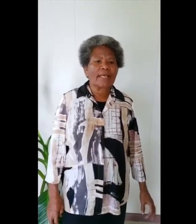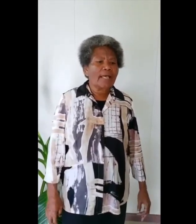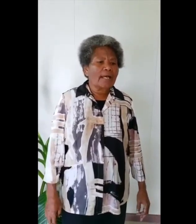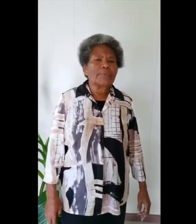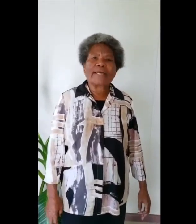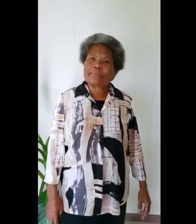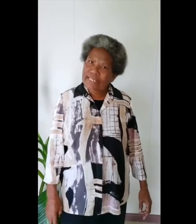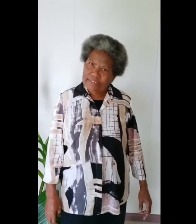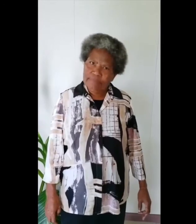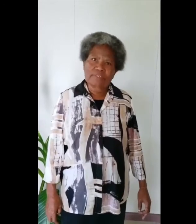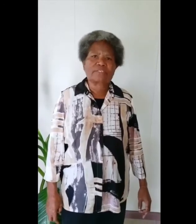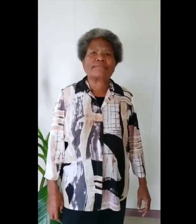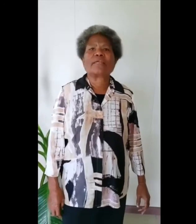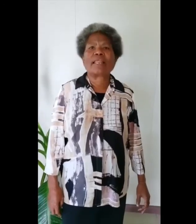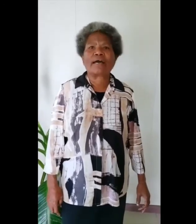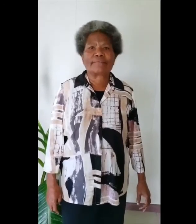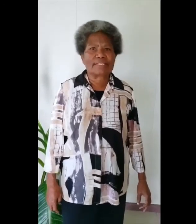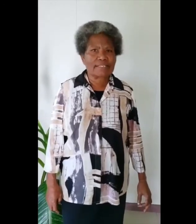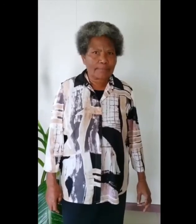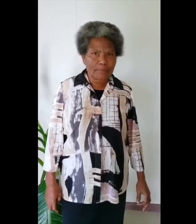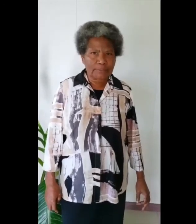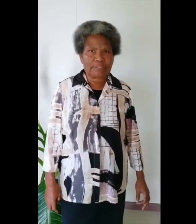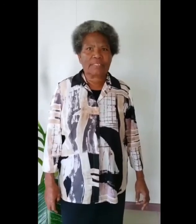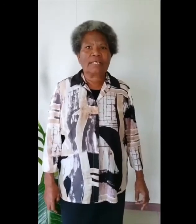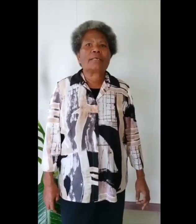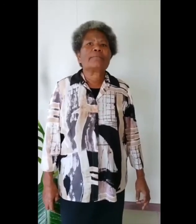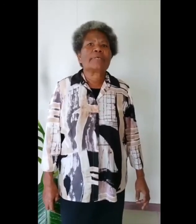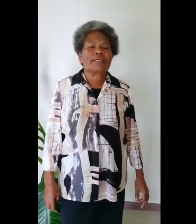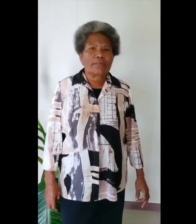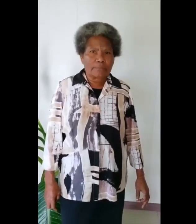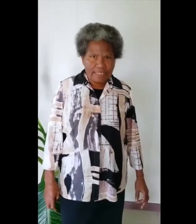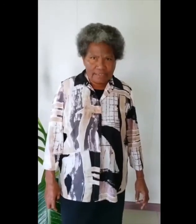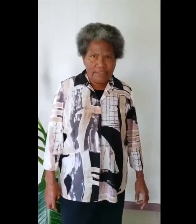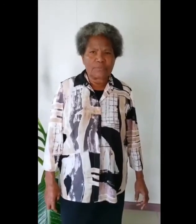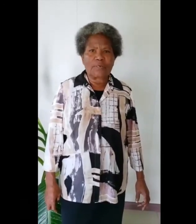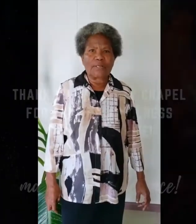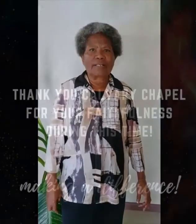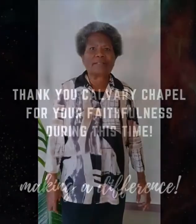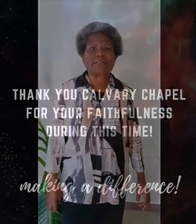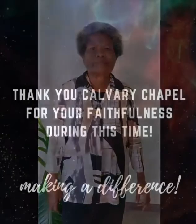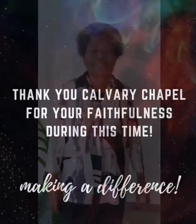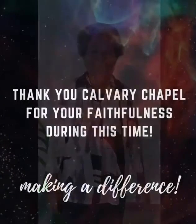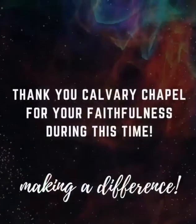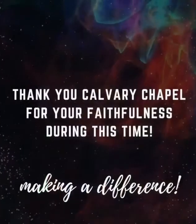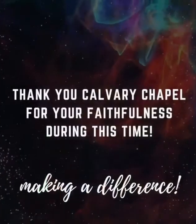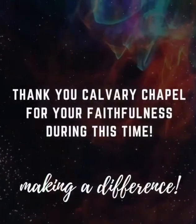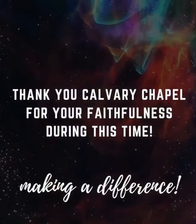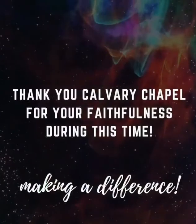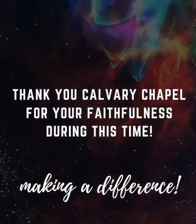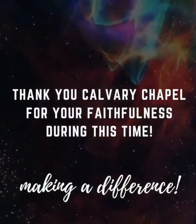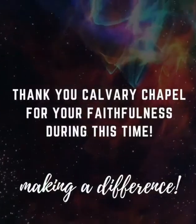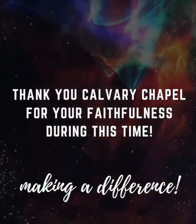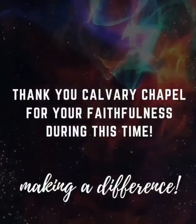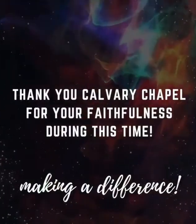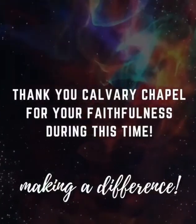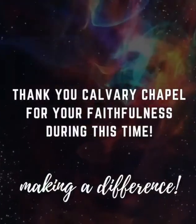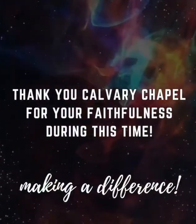going. We are blessed because of your love and support. May God bless you all.